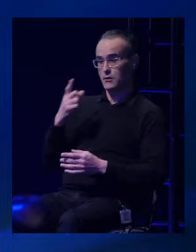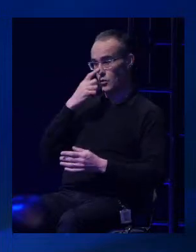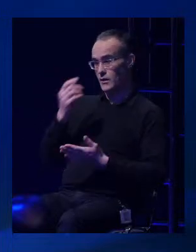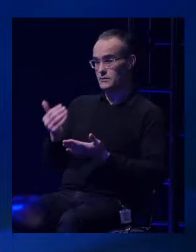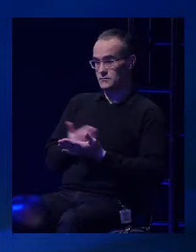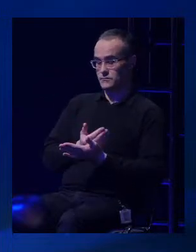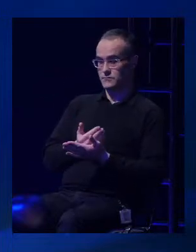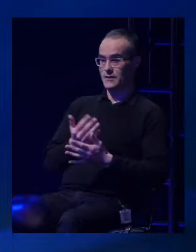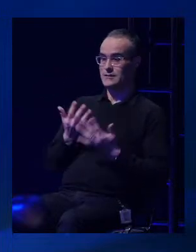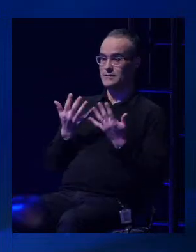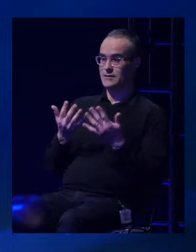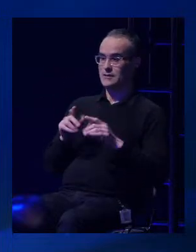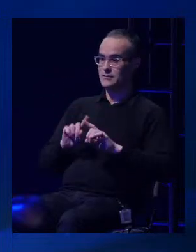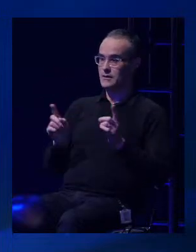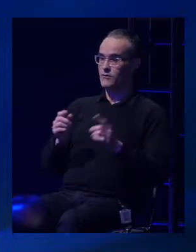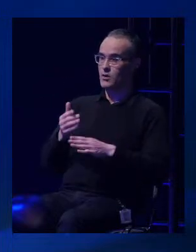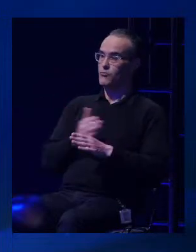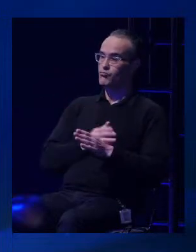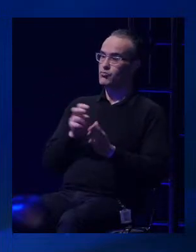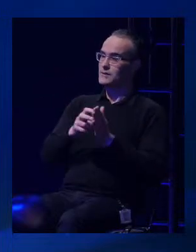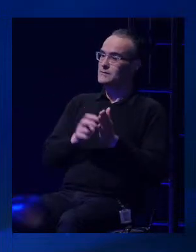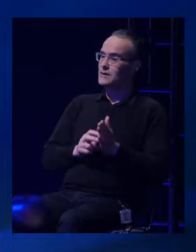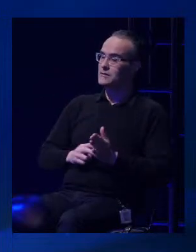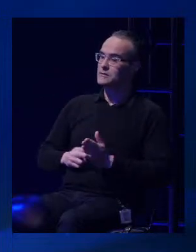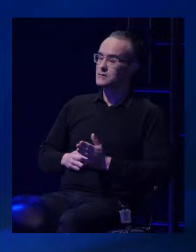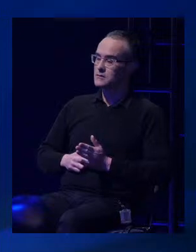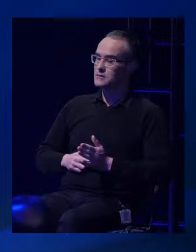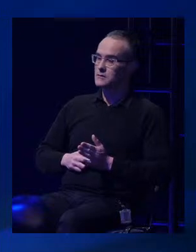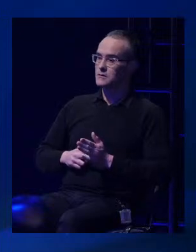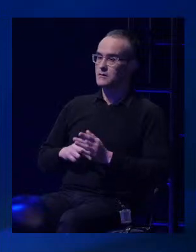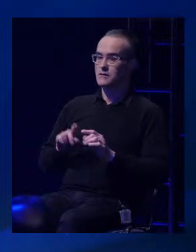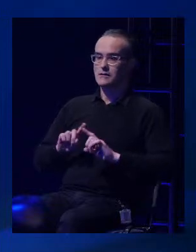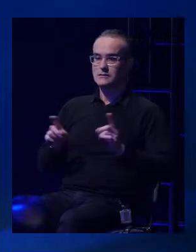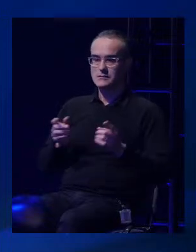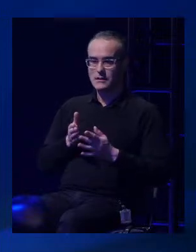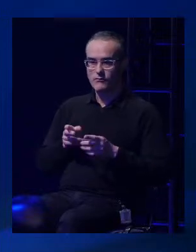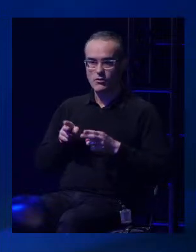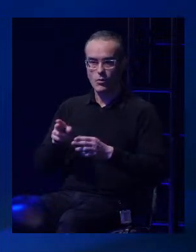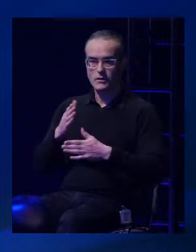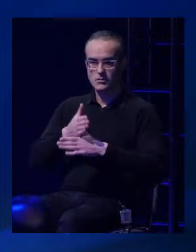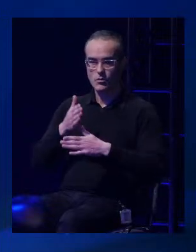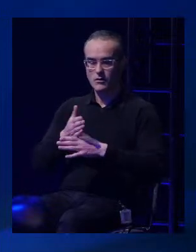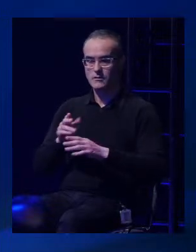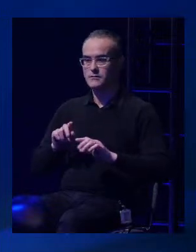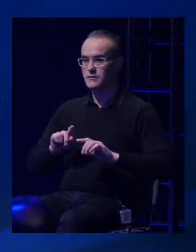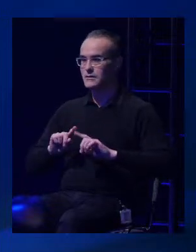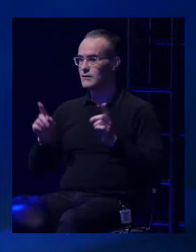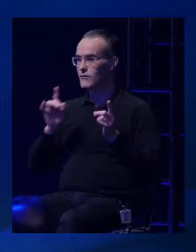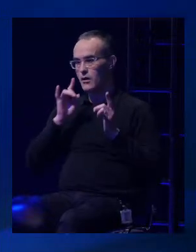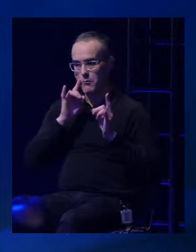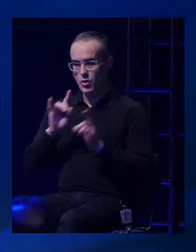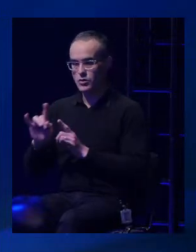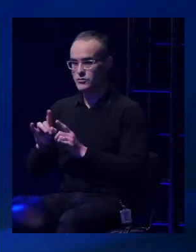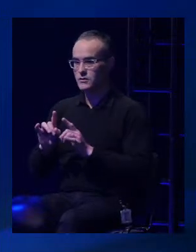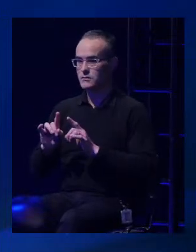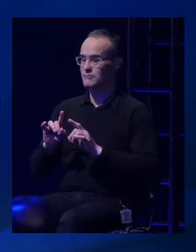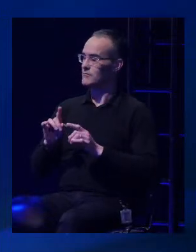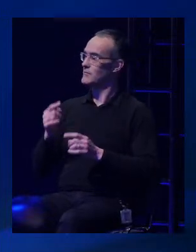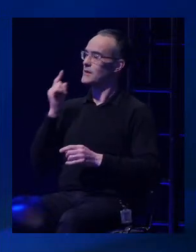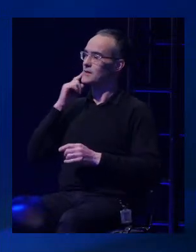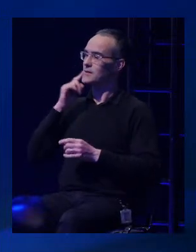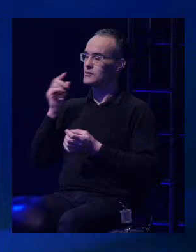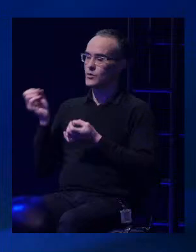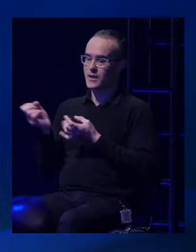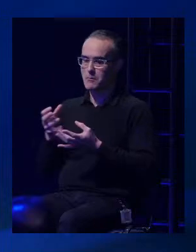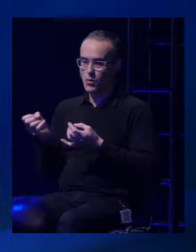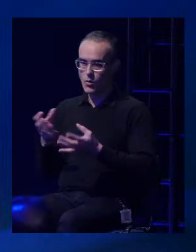pipeline presets per mode. So multiple versions of different ways of working, different ways of monitoring, all easily imported and